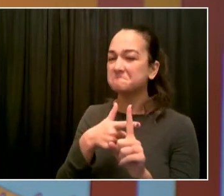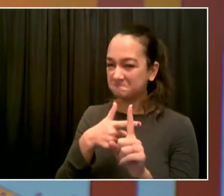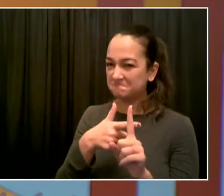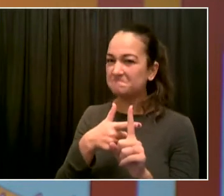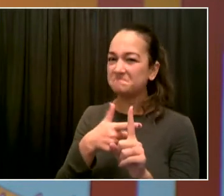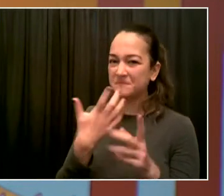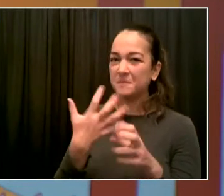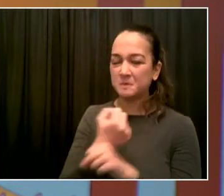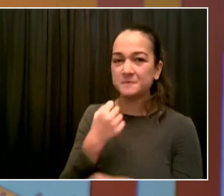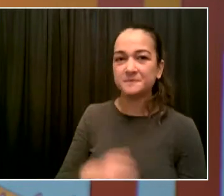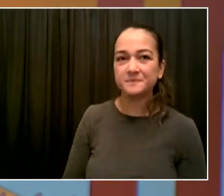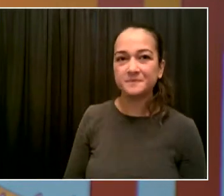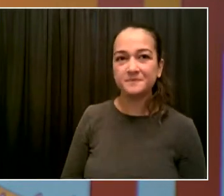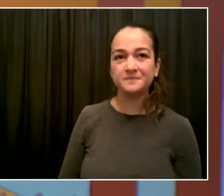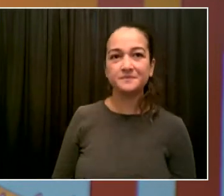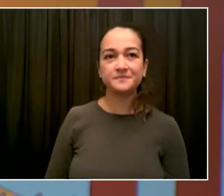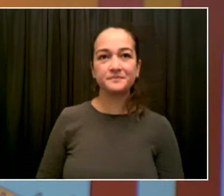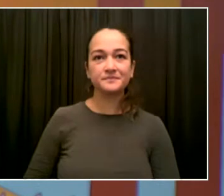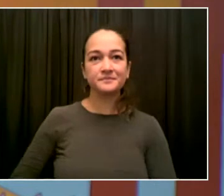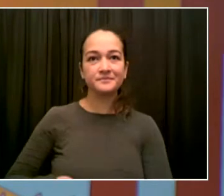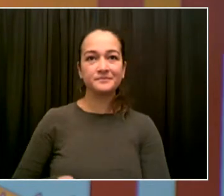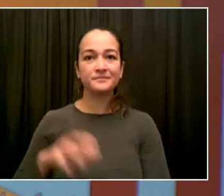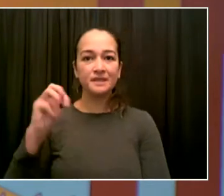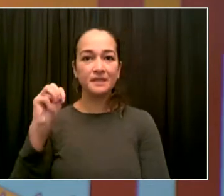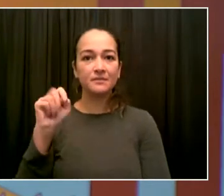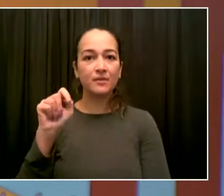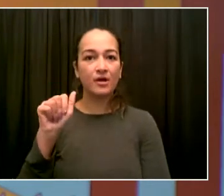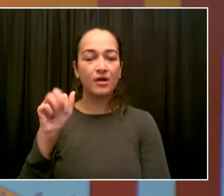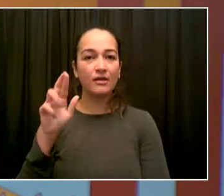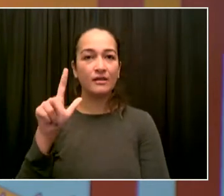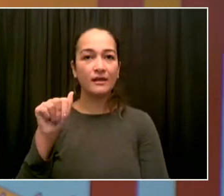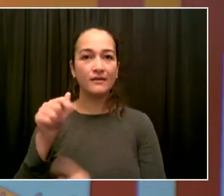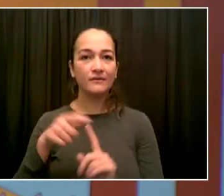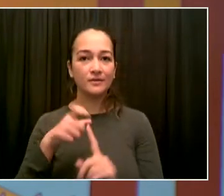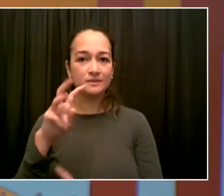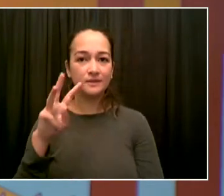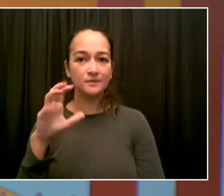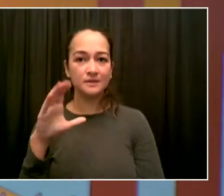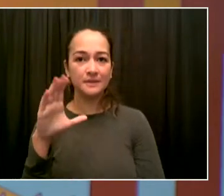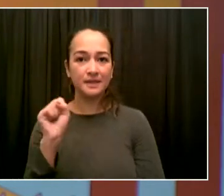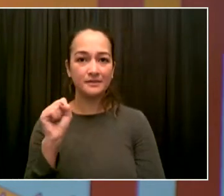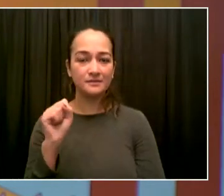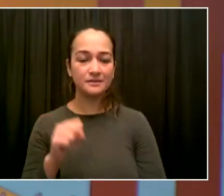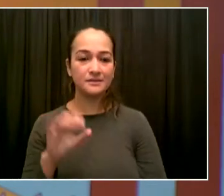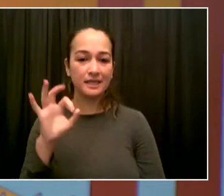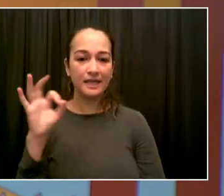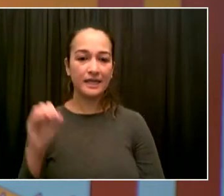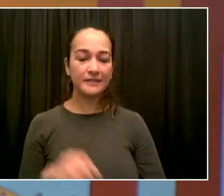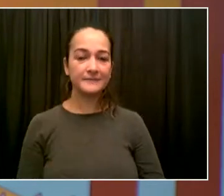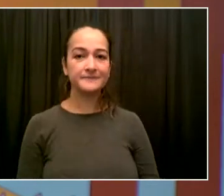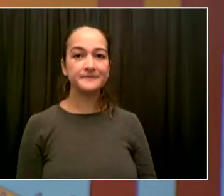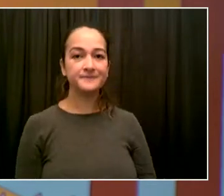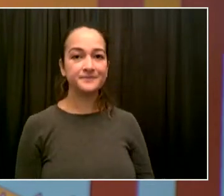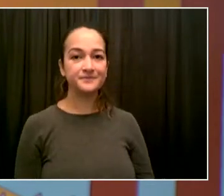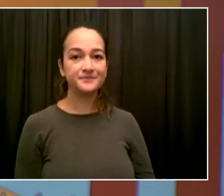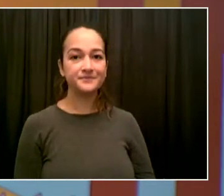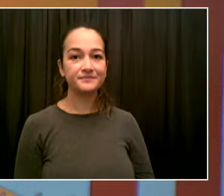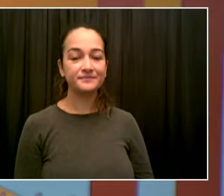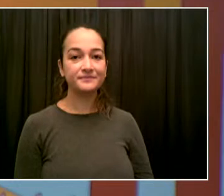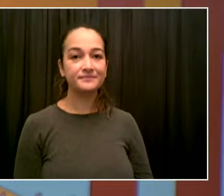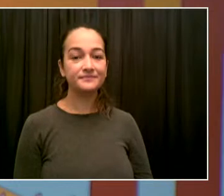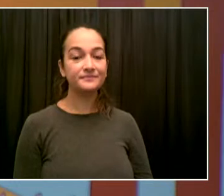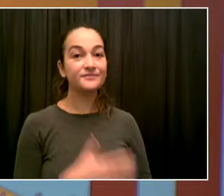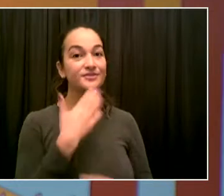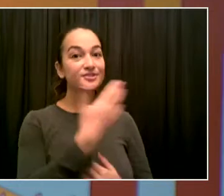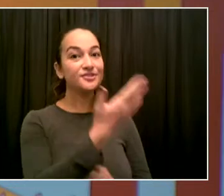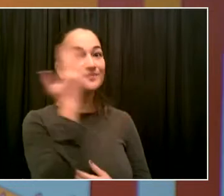Good morning, Mayor, and everyone else on the call. Also, with regard to the schools,